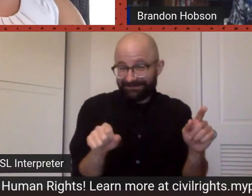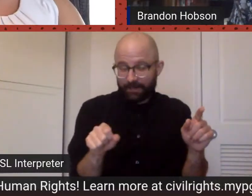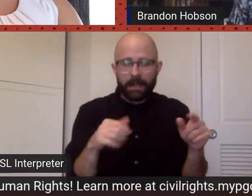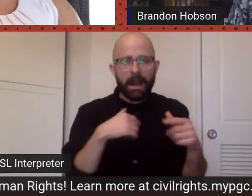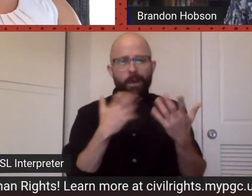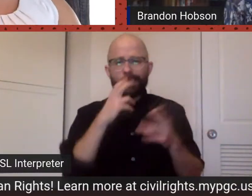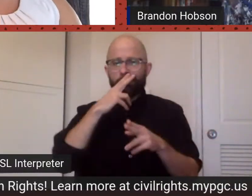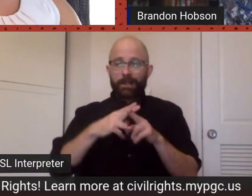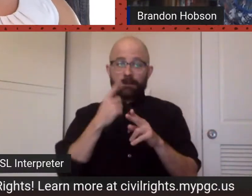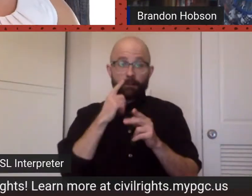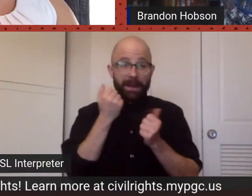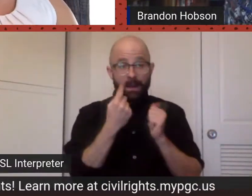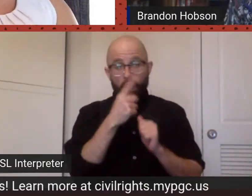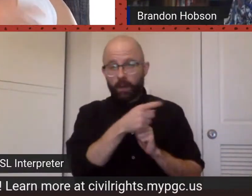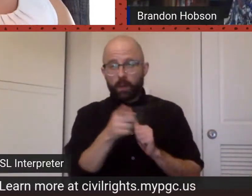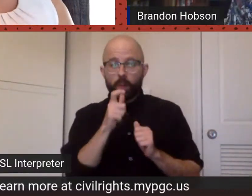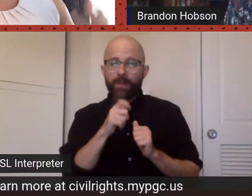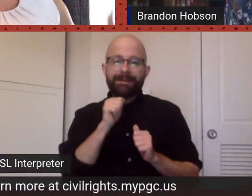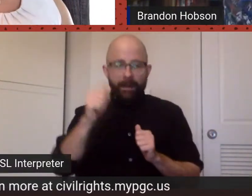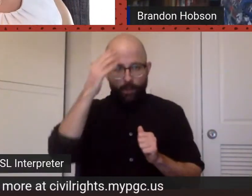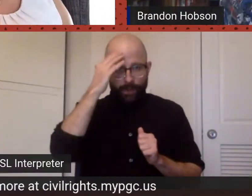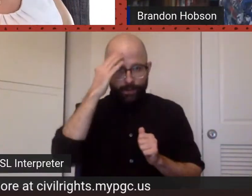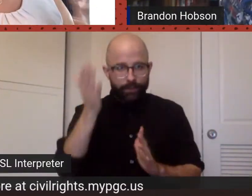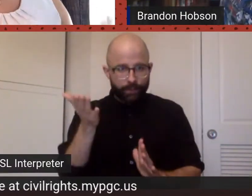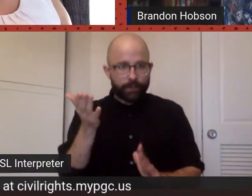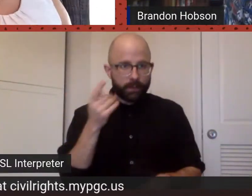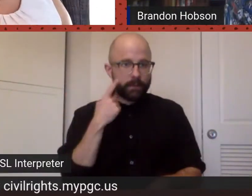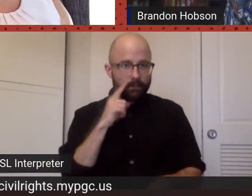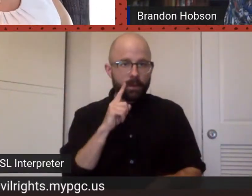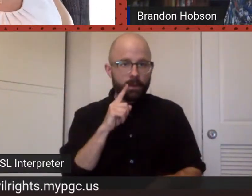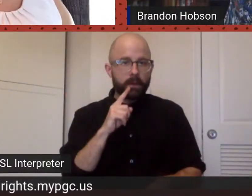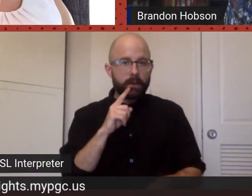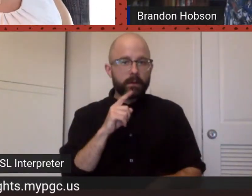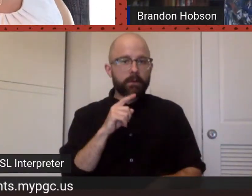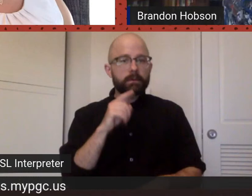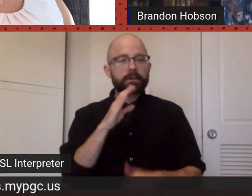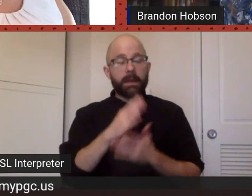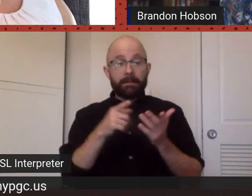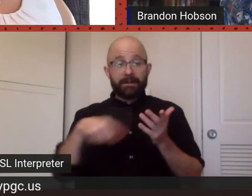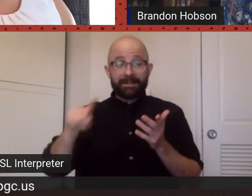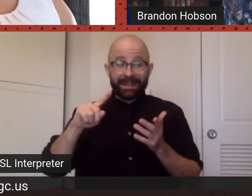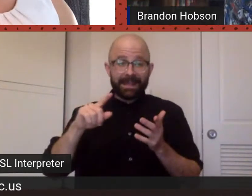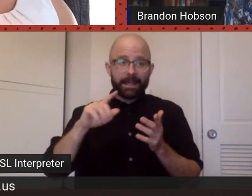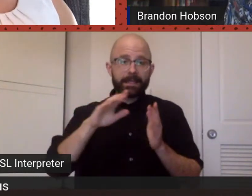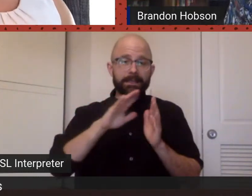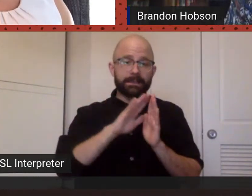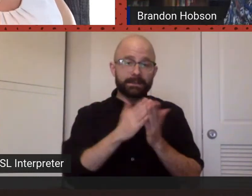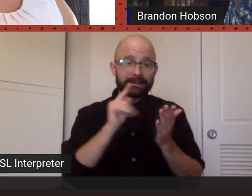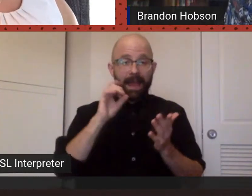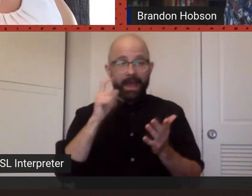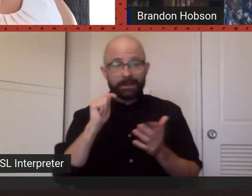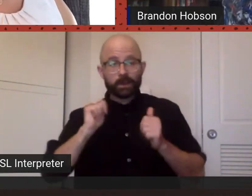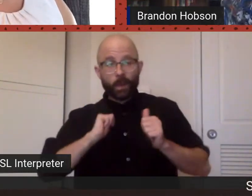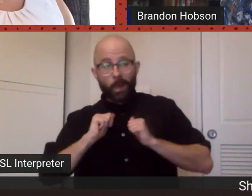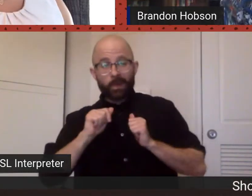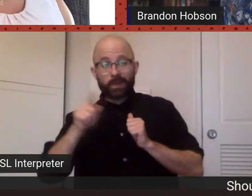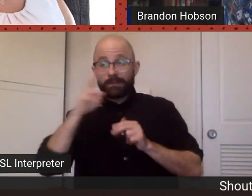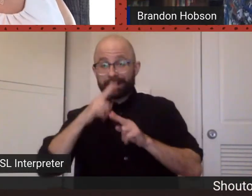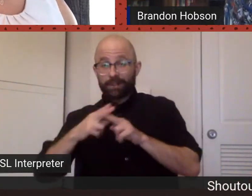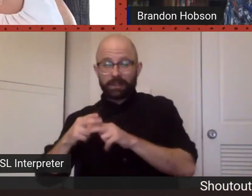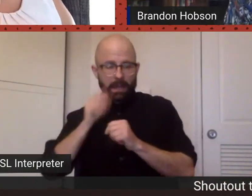anyone who's unaware of some of these texts and shows that you've gestured toward, I would